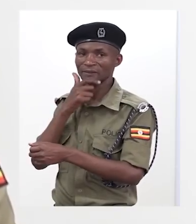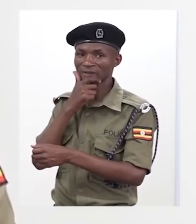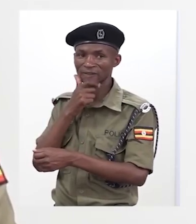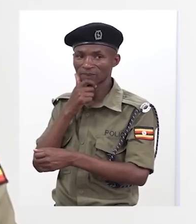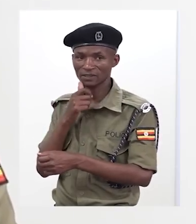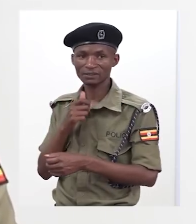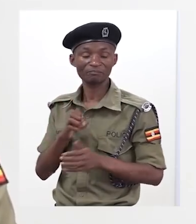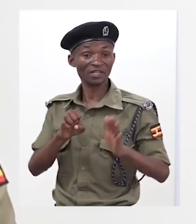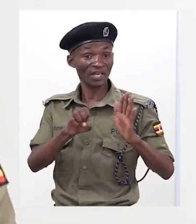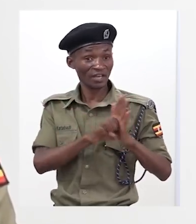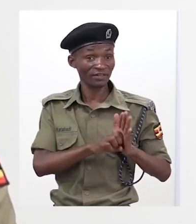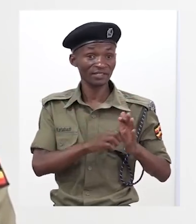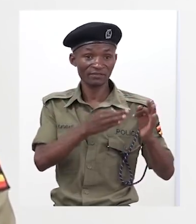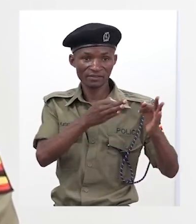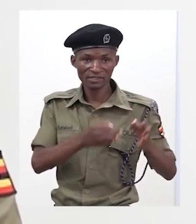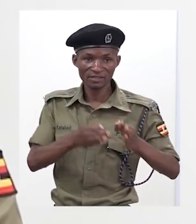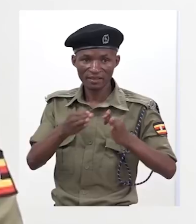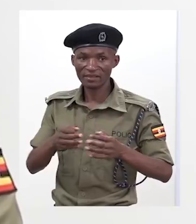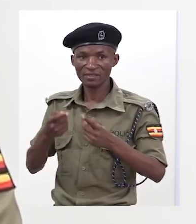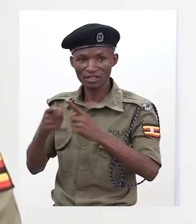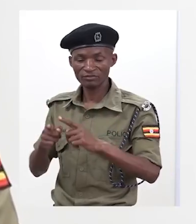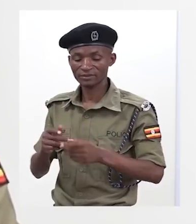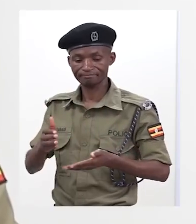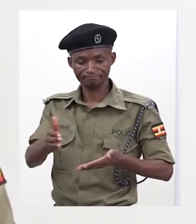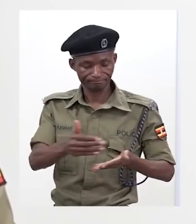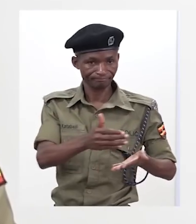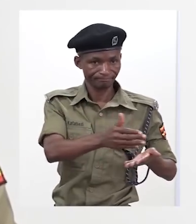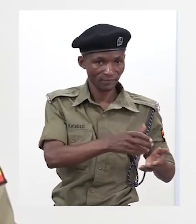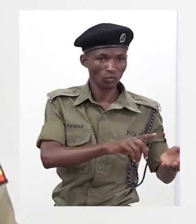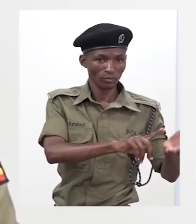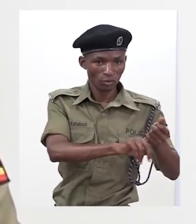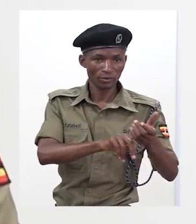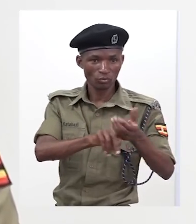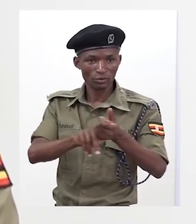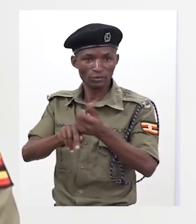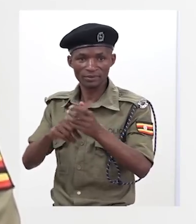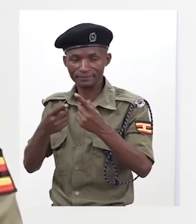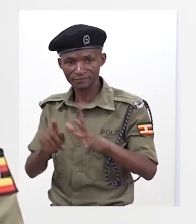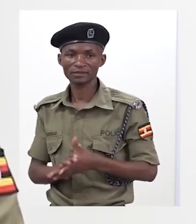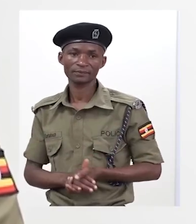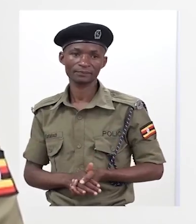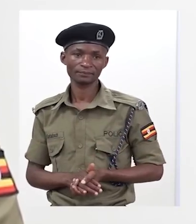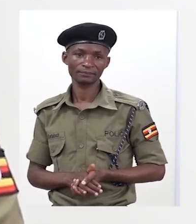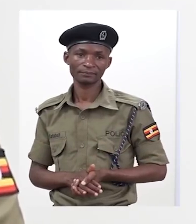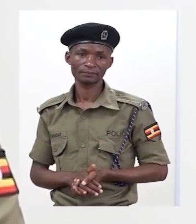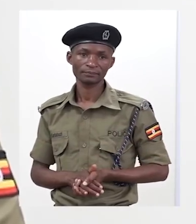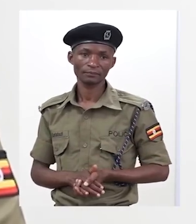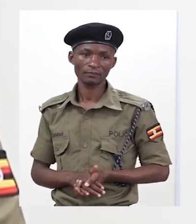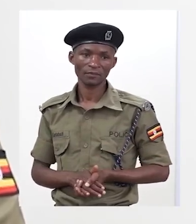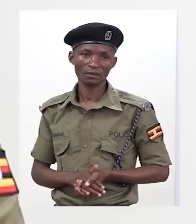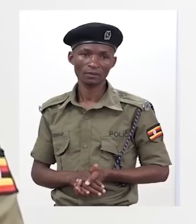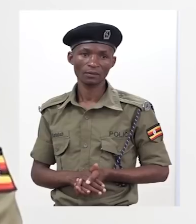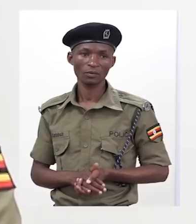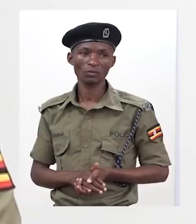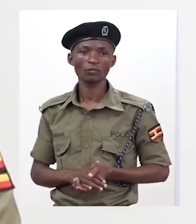material allegedly stolen from the home of Arok Jacob were recovered. We managed to recover